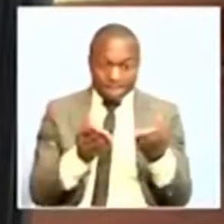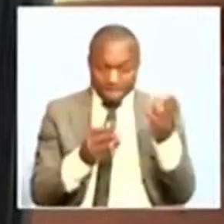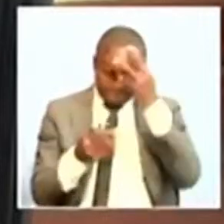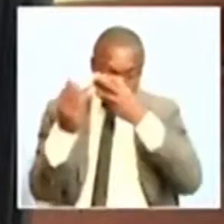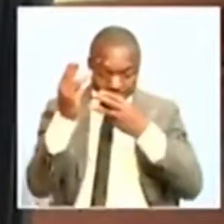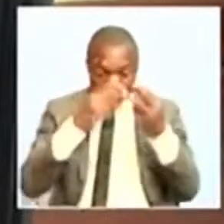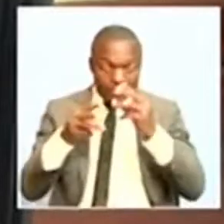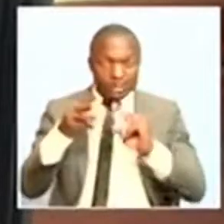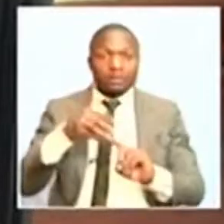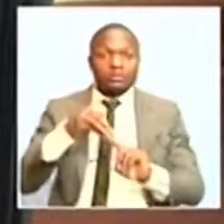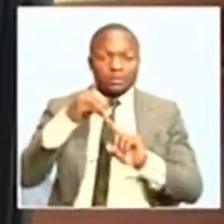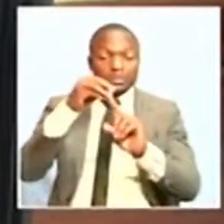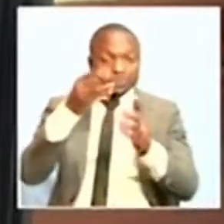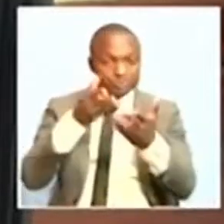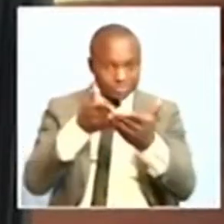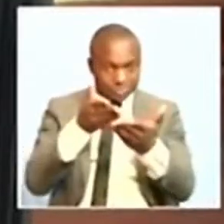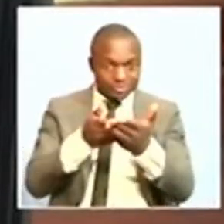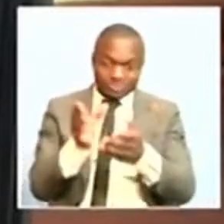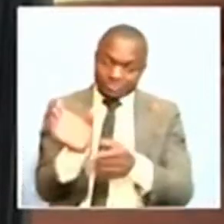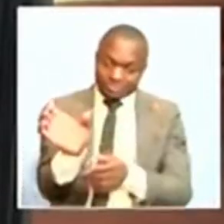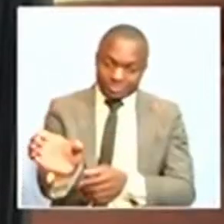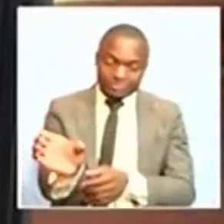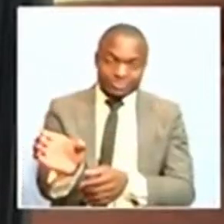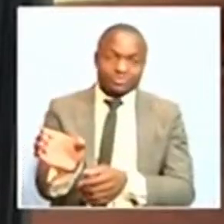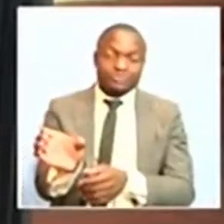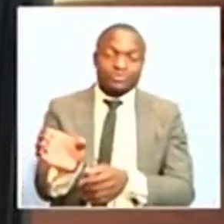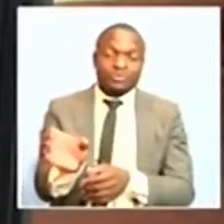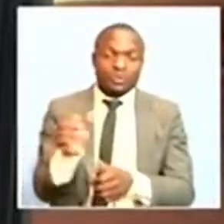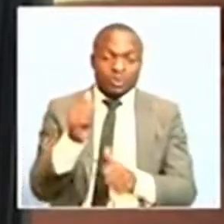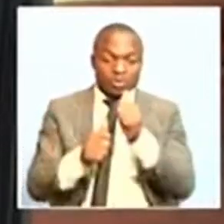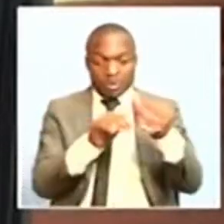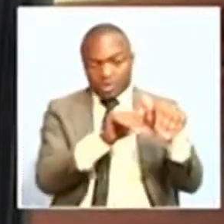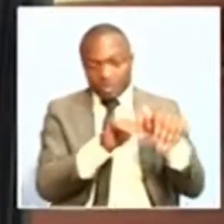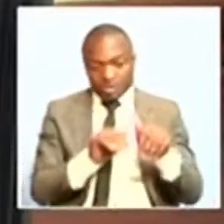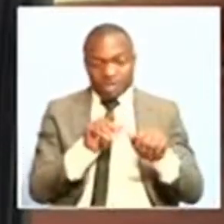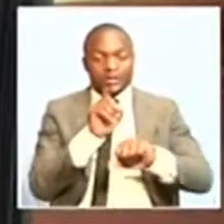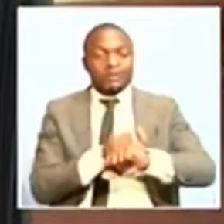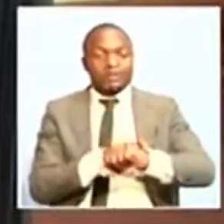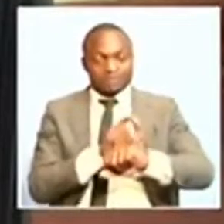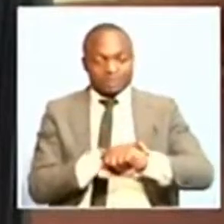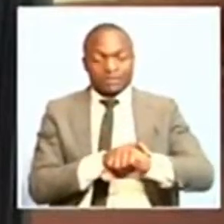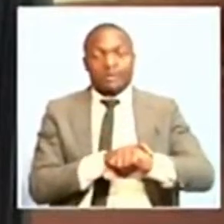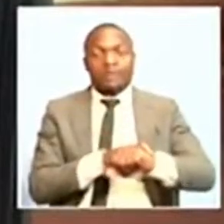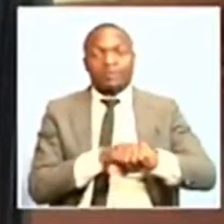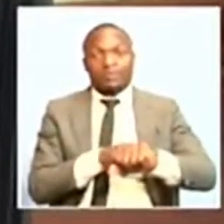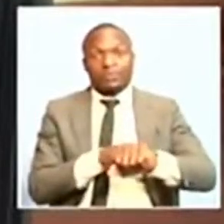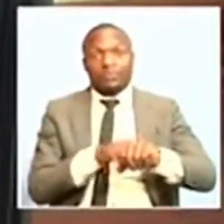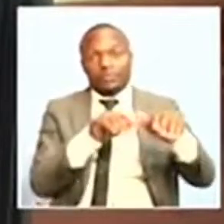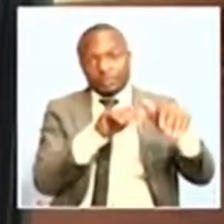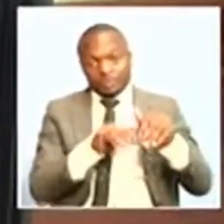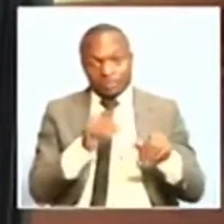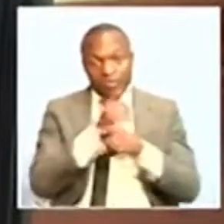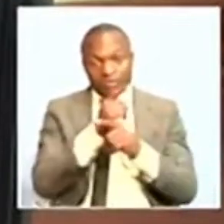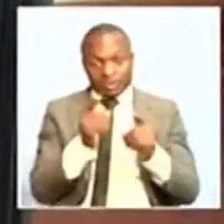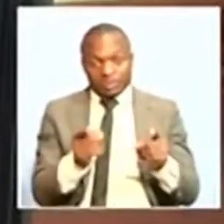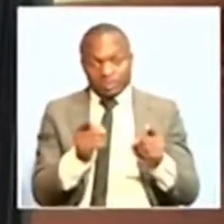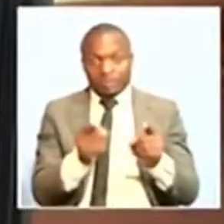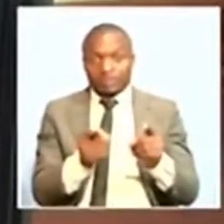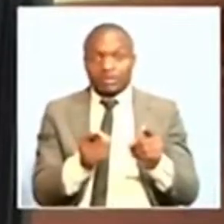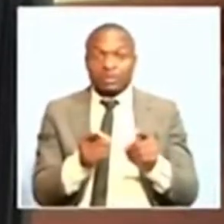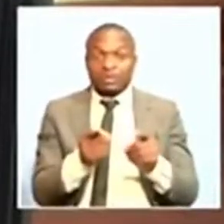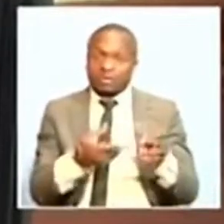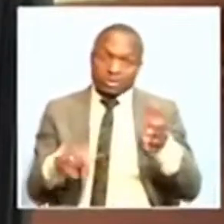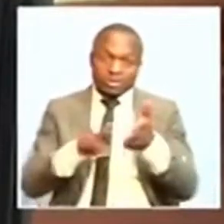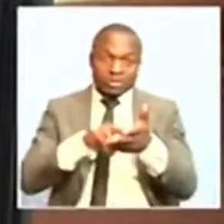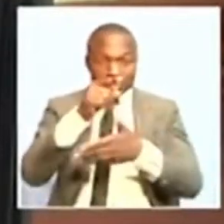uniqueness of these sectors that will be exempted and the duration of the exemption. So just to re-emphasize what I already